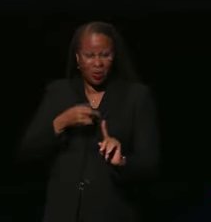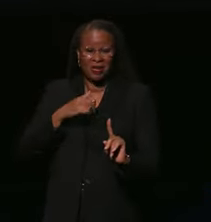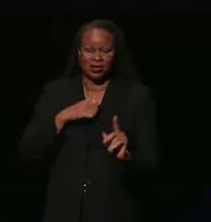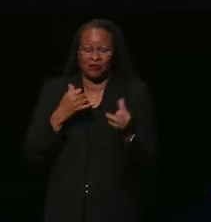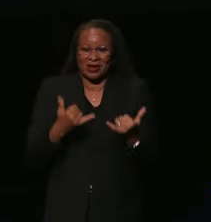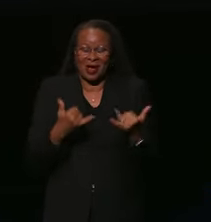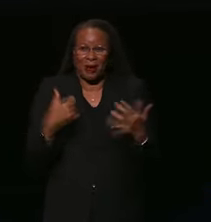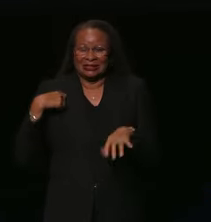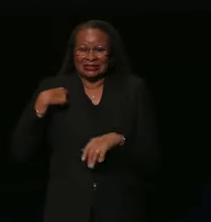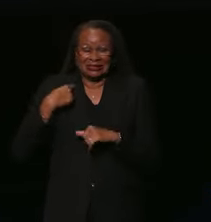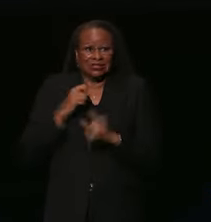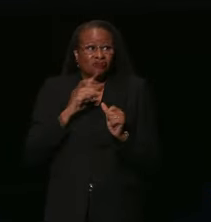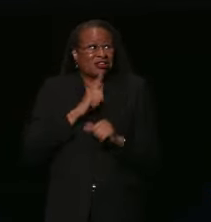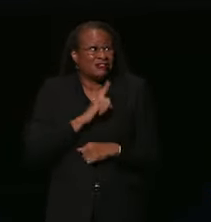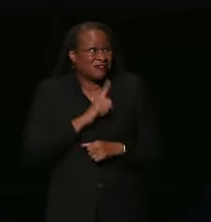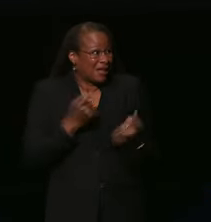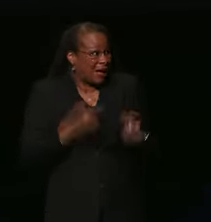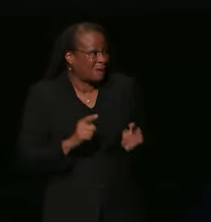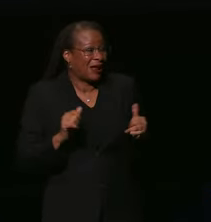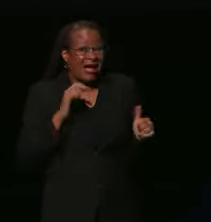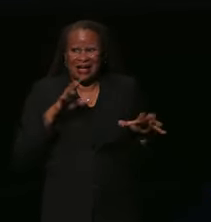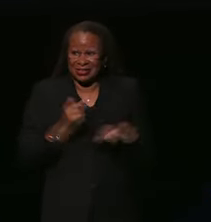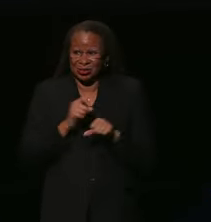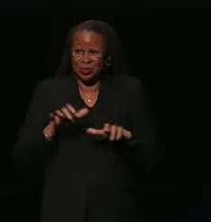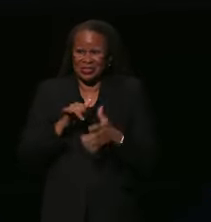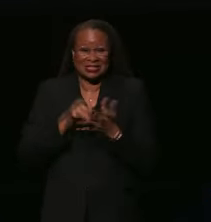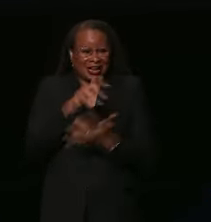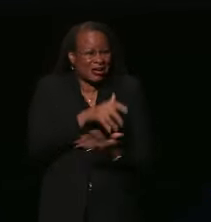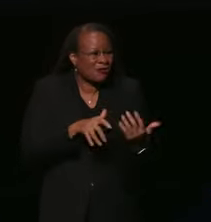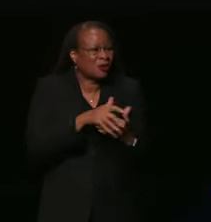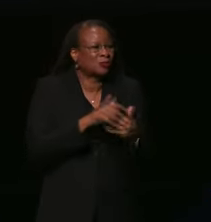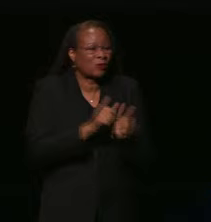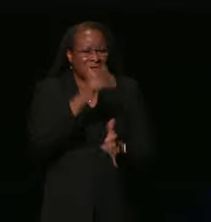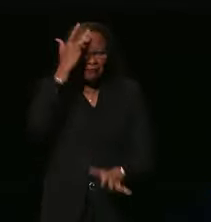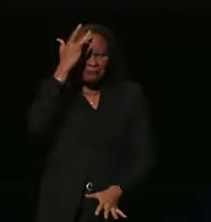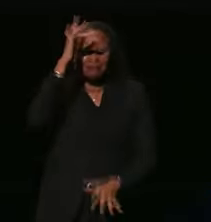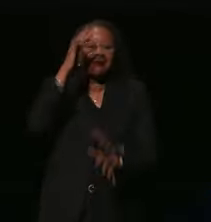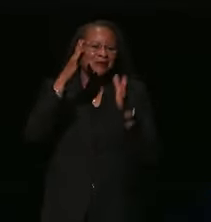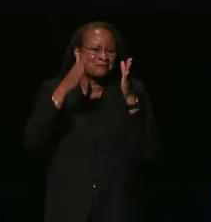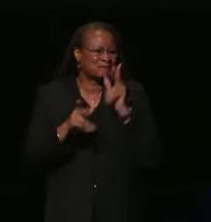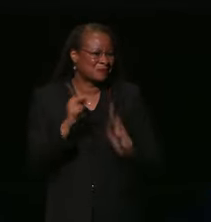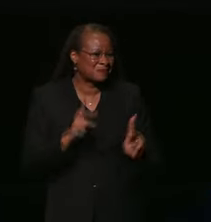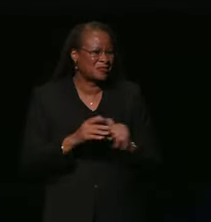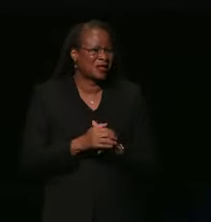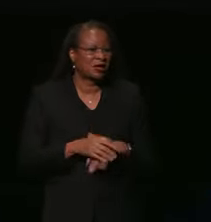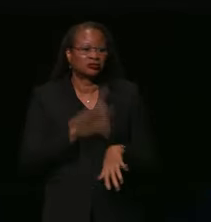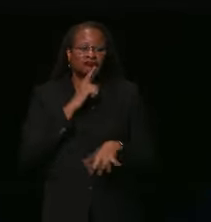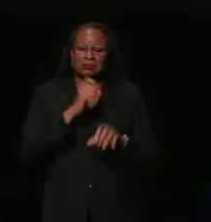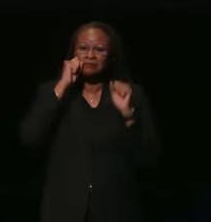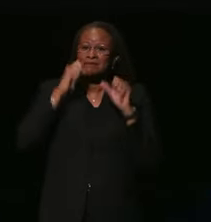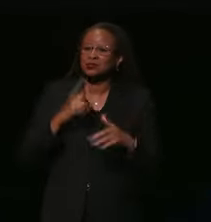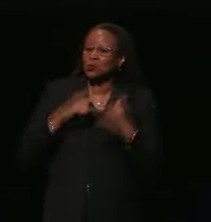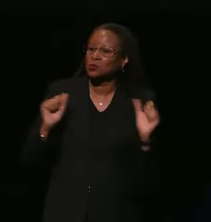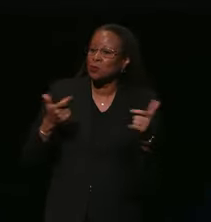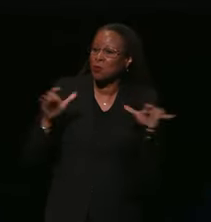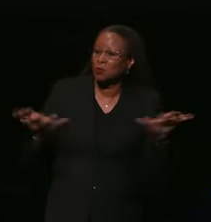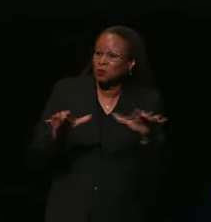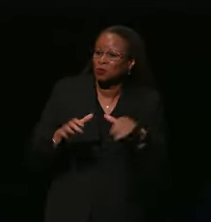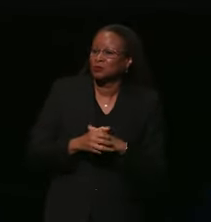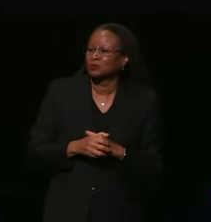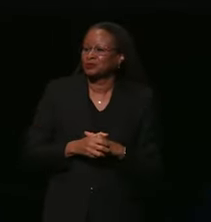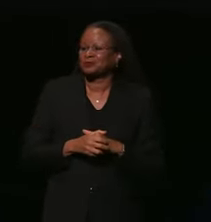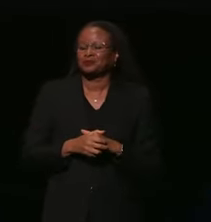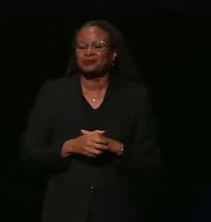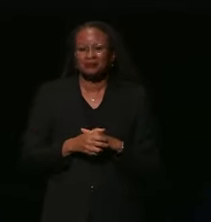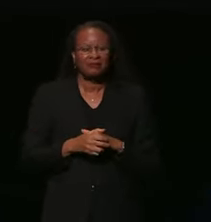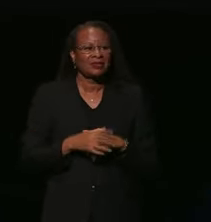pinch myself every day that I get to do this and interact with such geniuses. It's absolutely stunning what you all do,